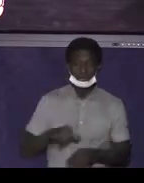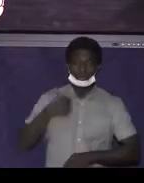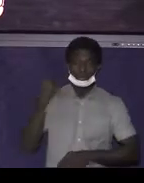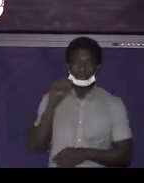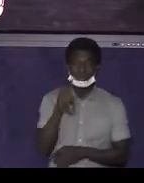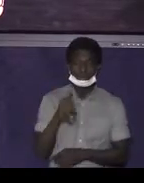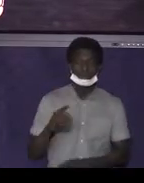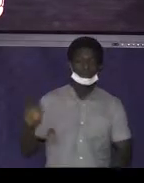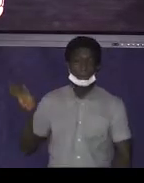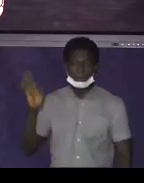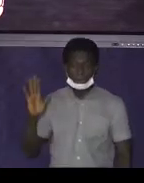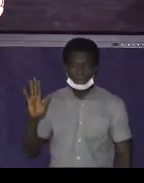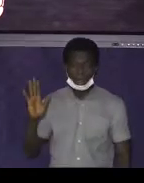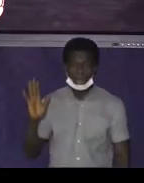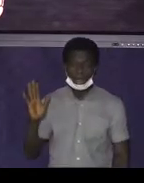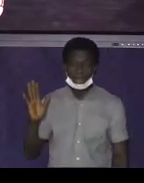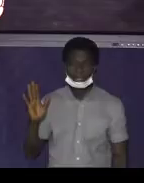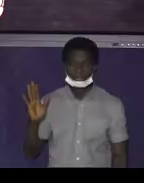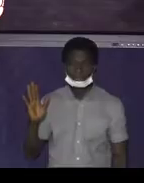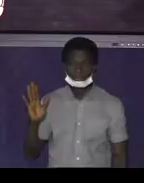you. Bye.